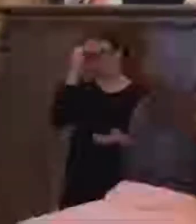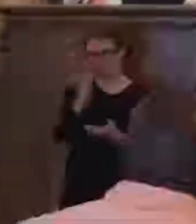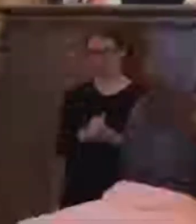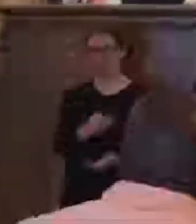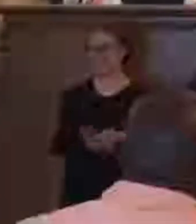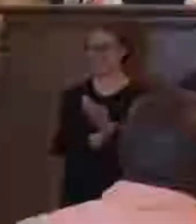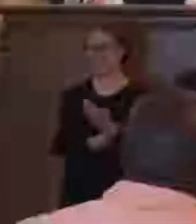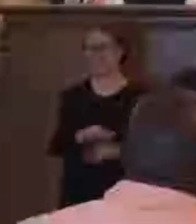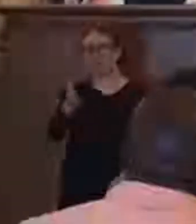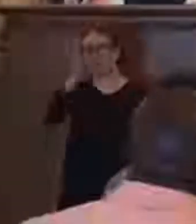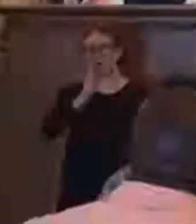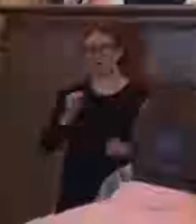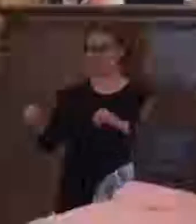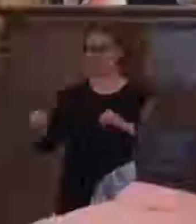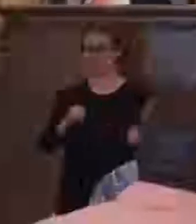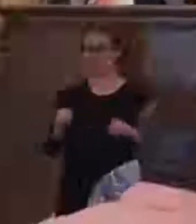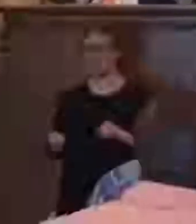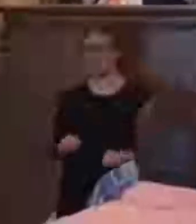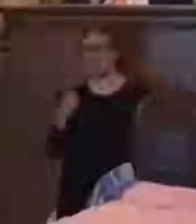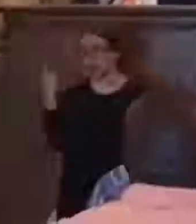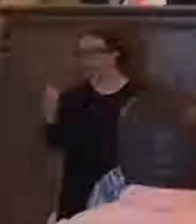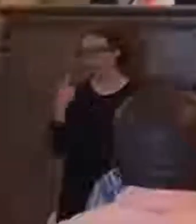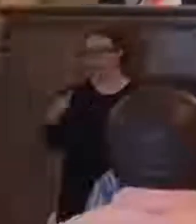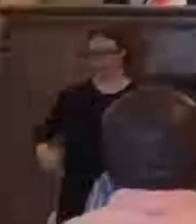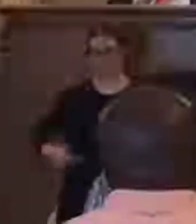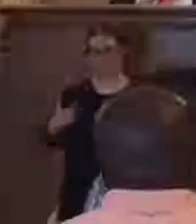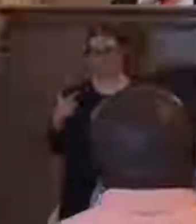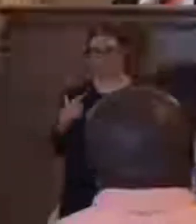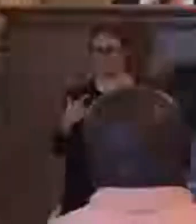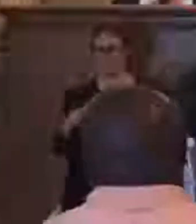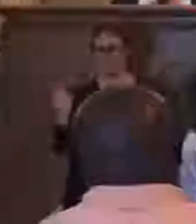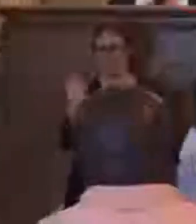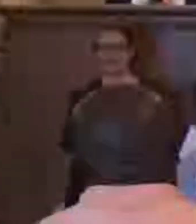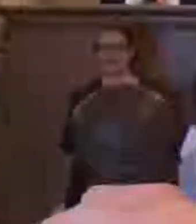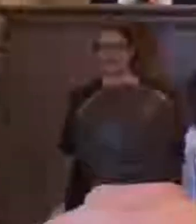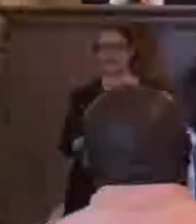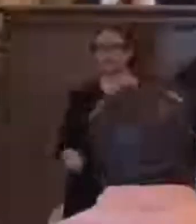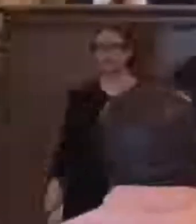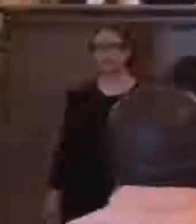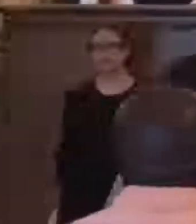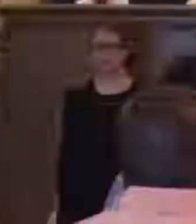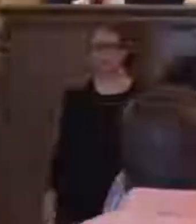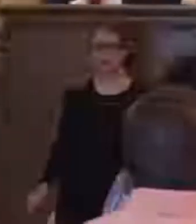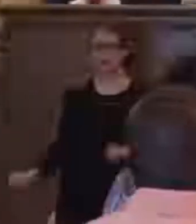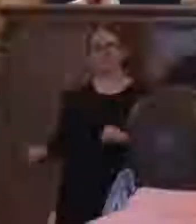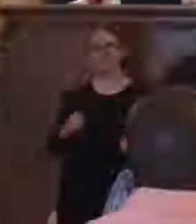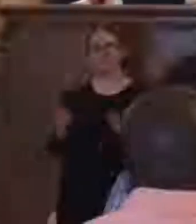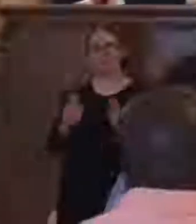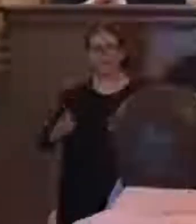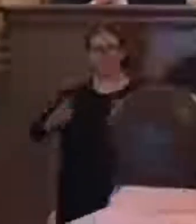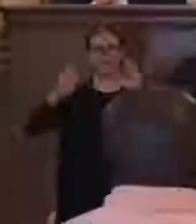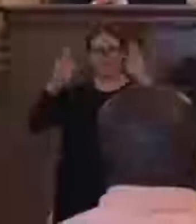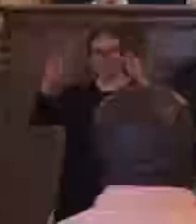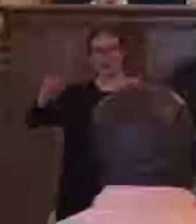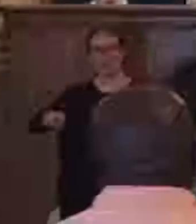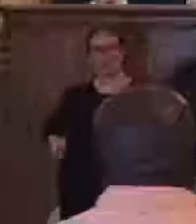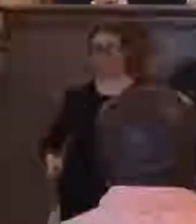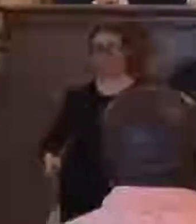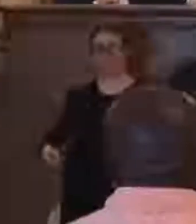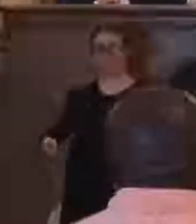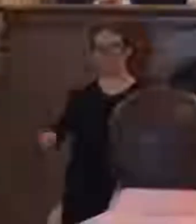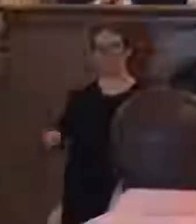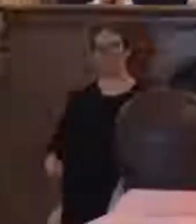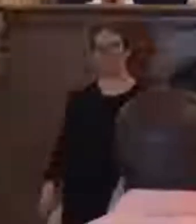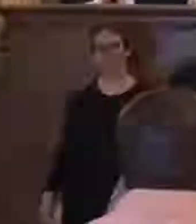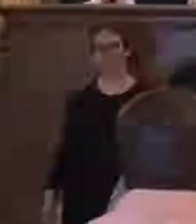morning that God is going to move not only in my life, but in this church. And he's going to move in a mighty way.